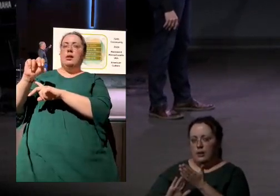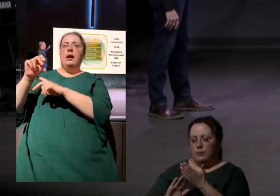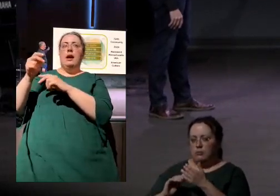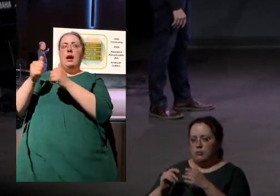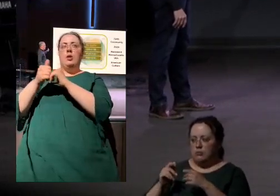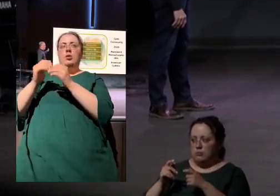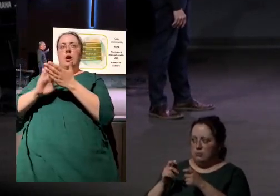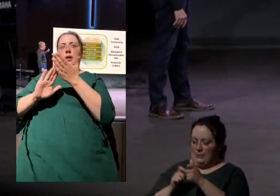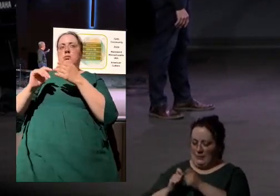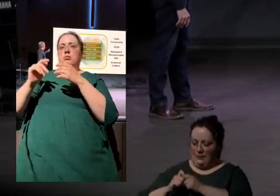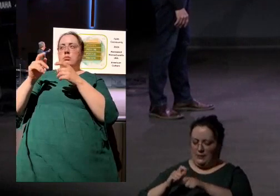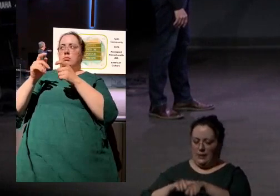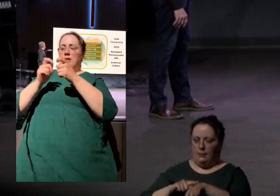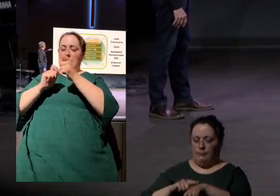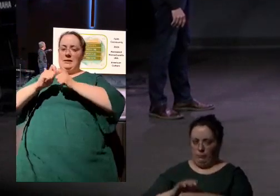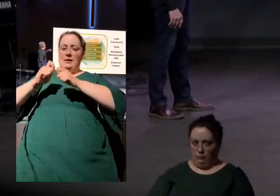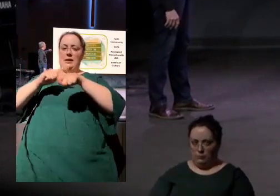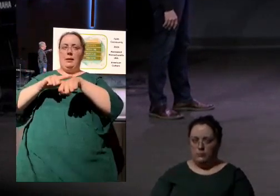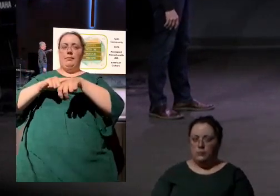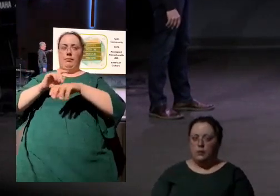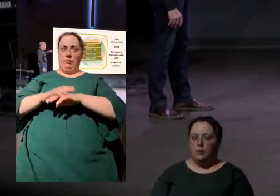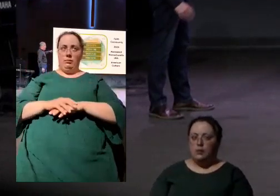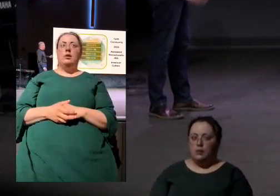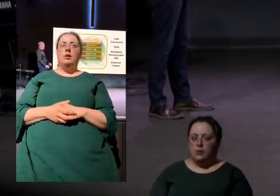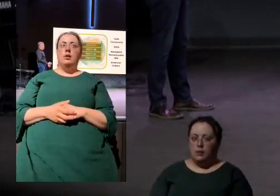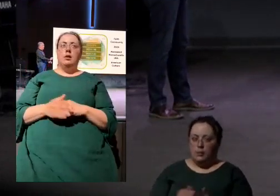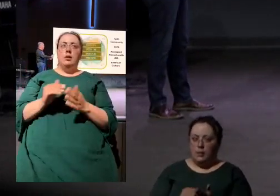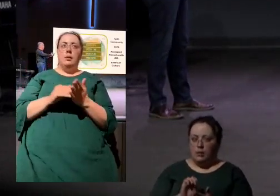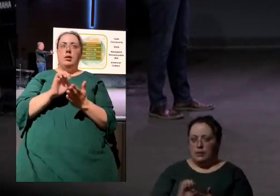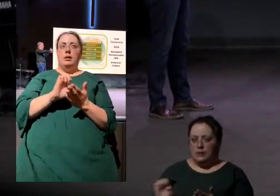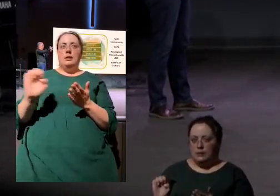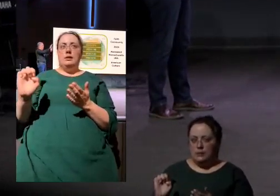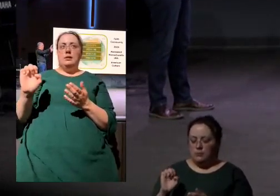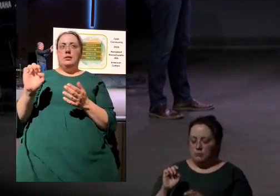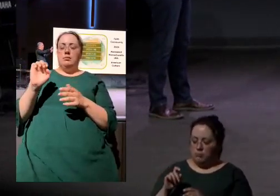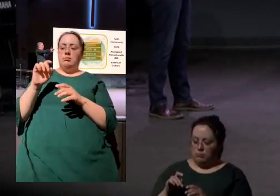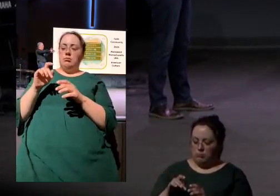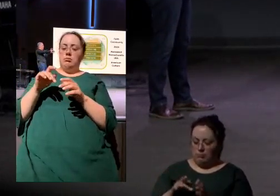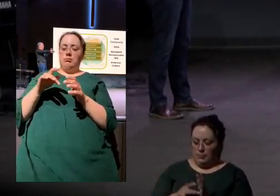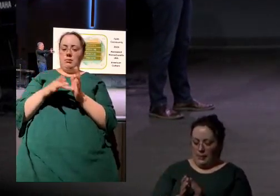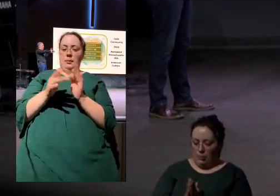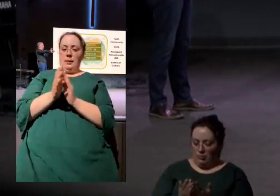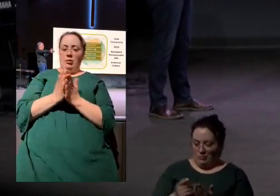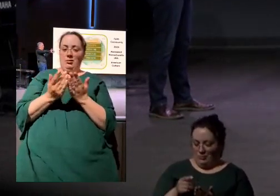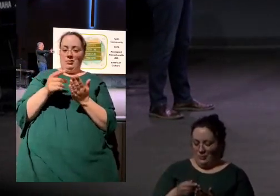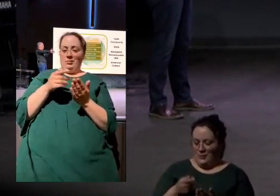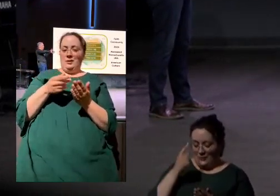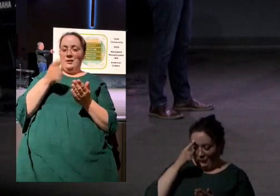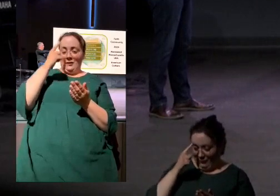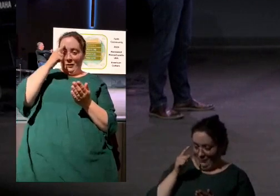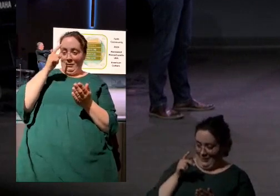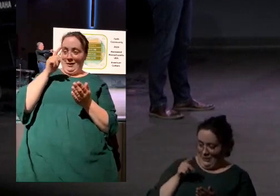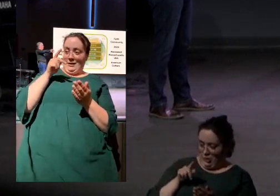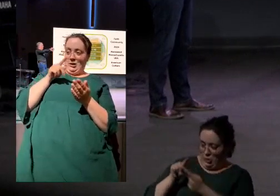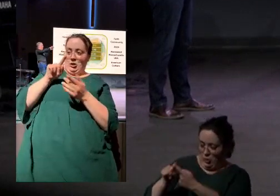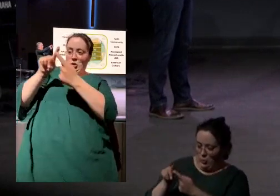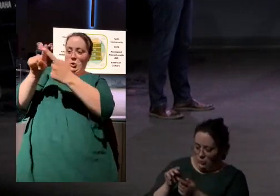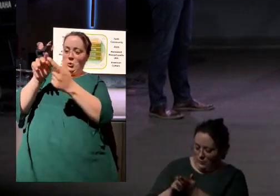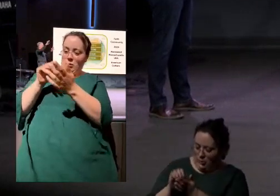alive, into the ancient Middle East. The books in the Old Testament, or the works in the Old